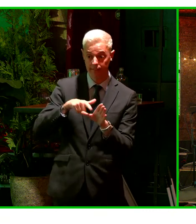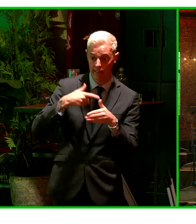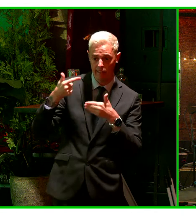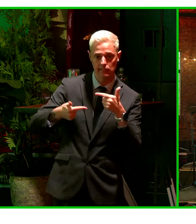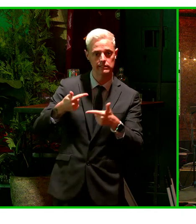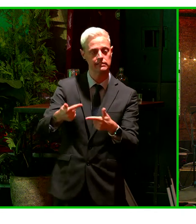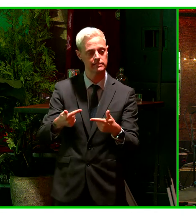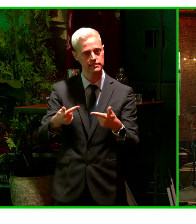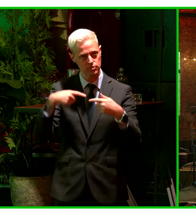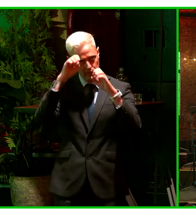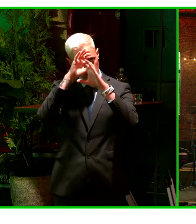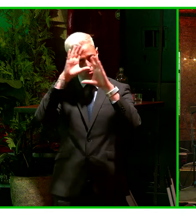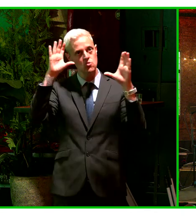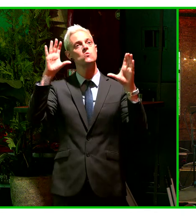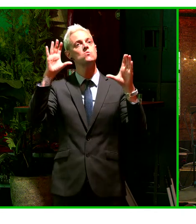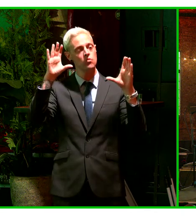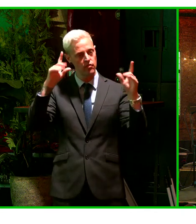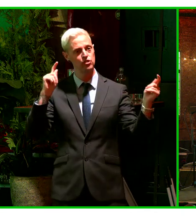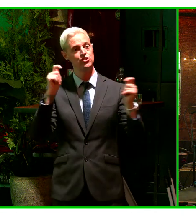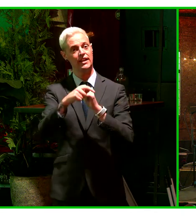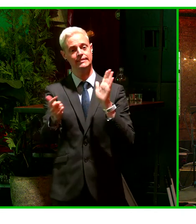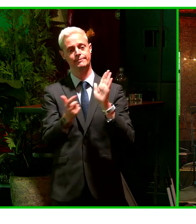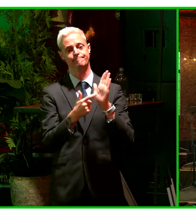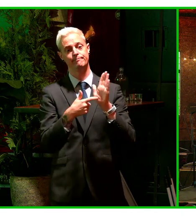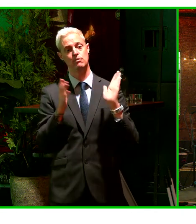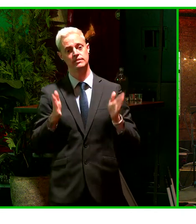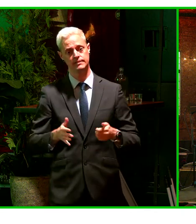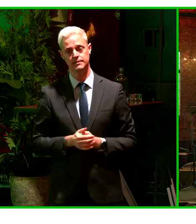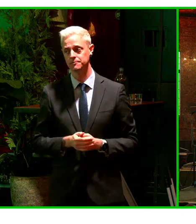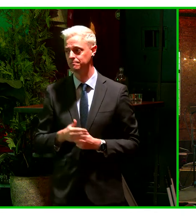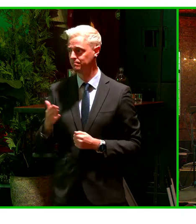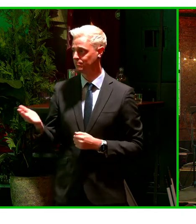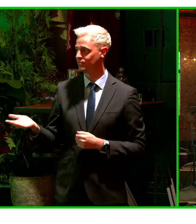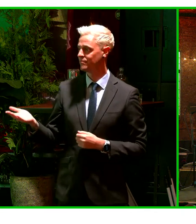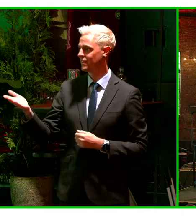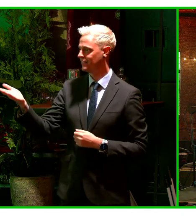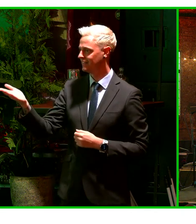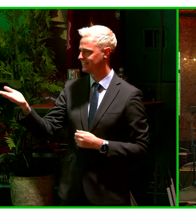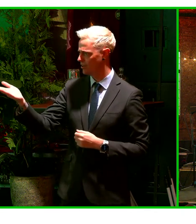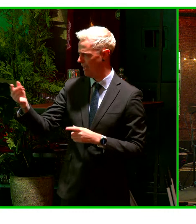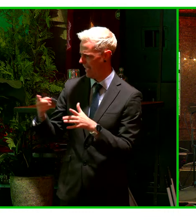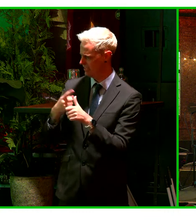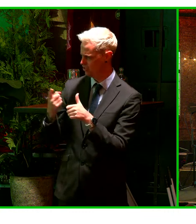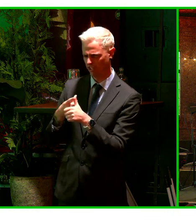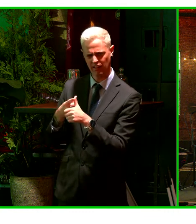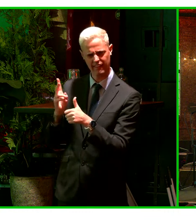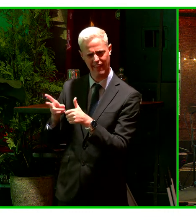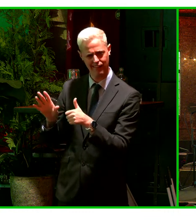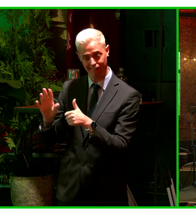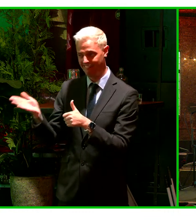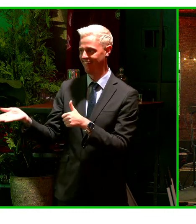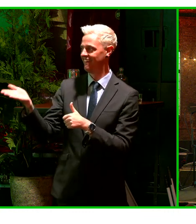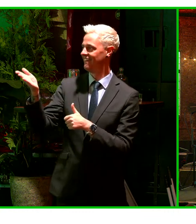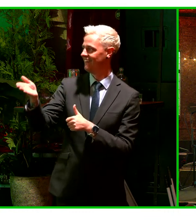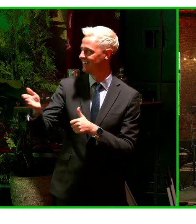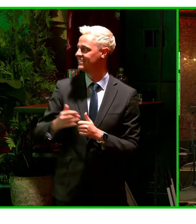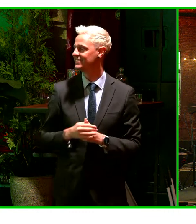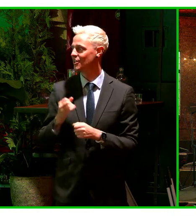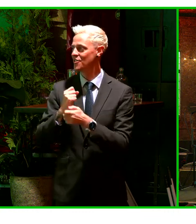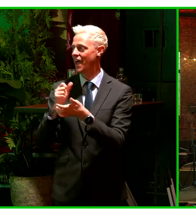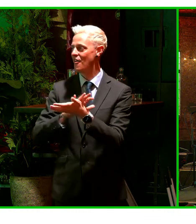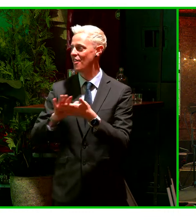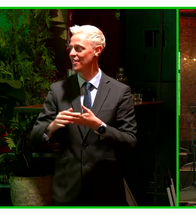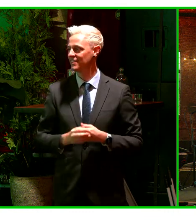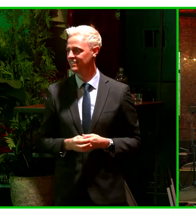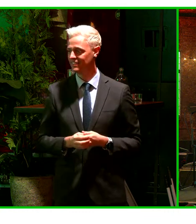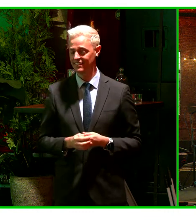everything we do and all of our decisions. Excellent, thank you. Adrian. Sorry, Gareth. Yeah, for me, it's commitment. I talked about